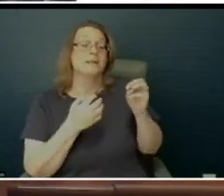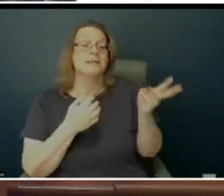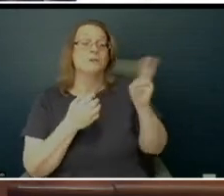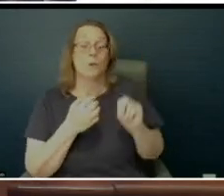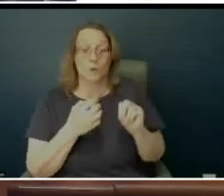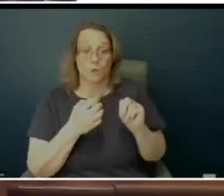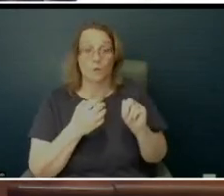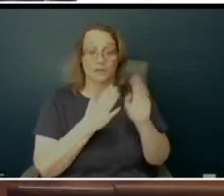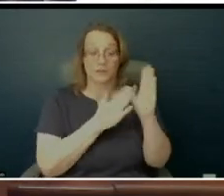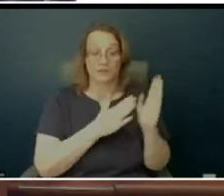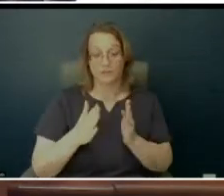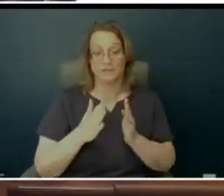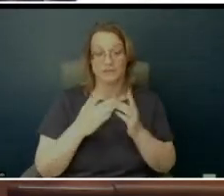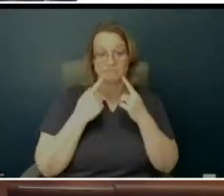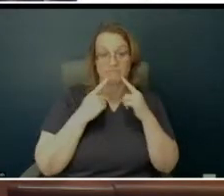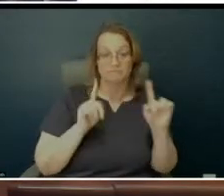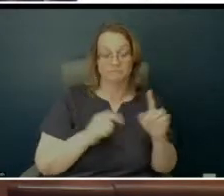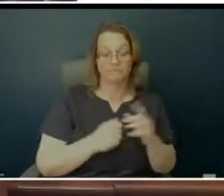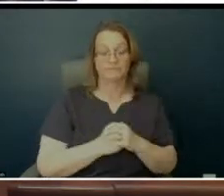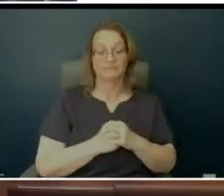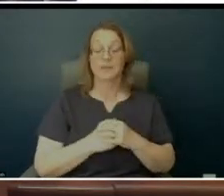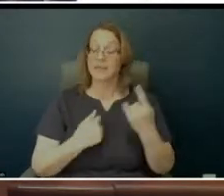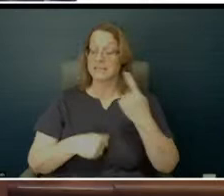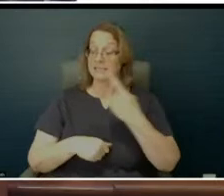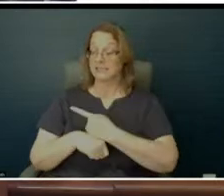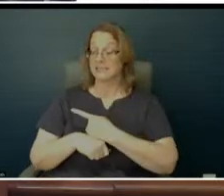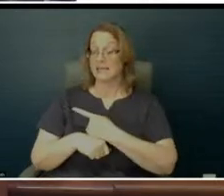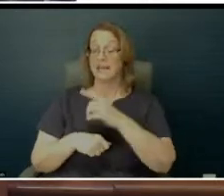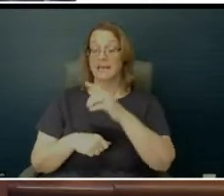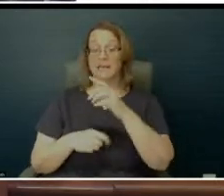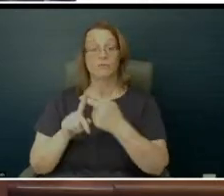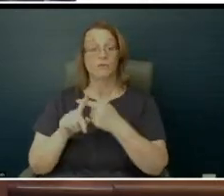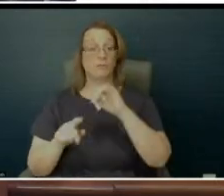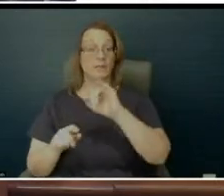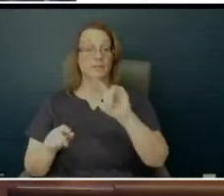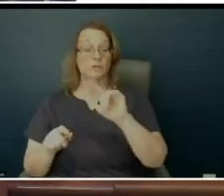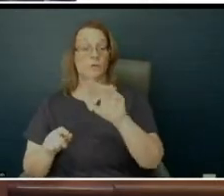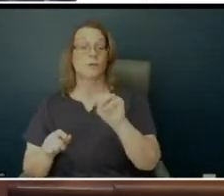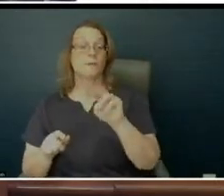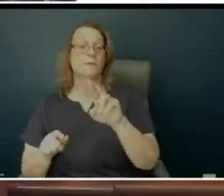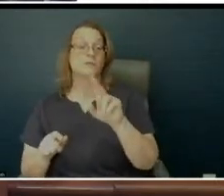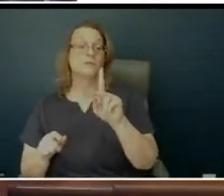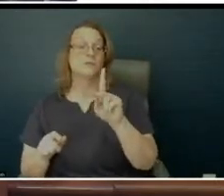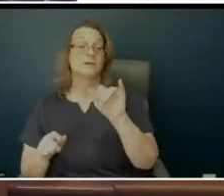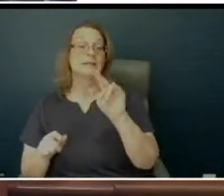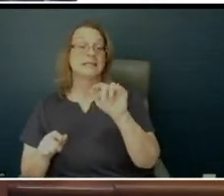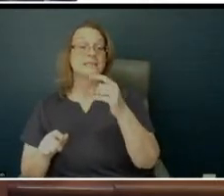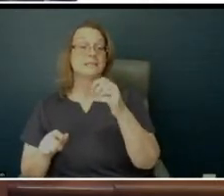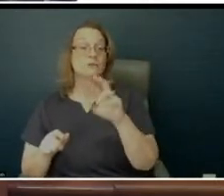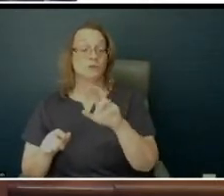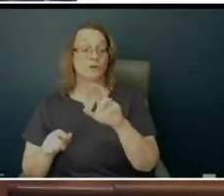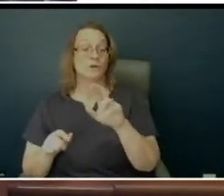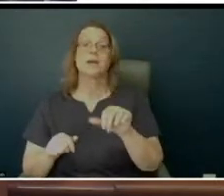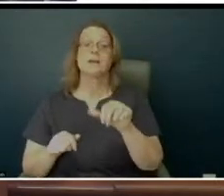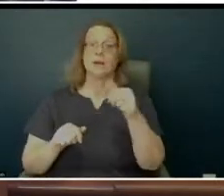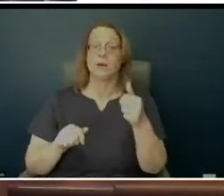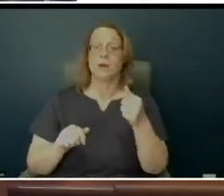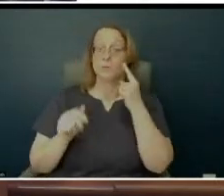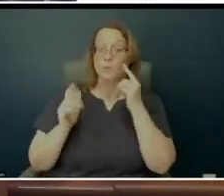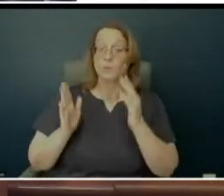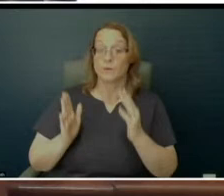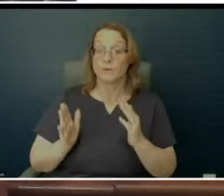my colleague from Illinois, Mr. Kensinger, and other witnesses will walk through the Select